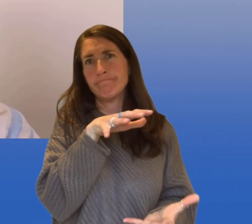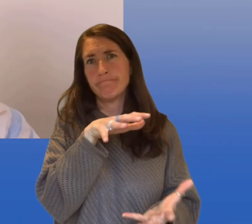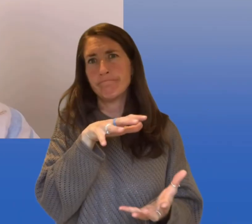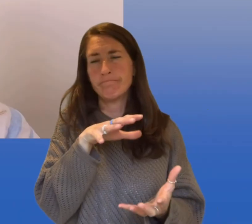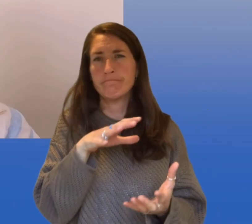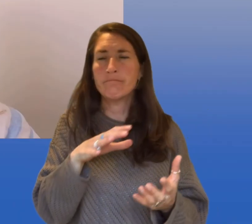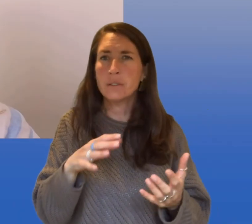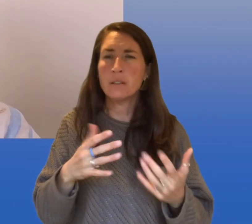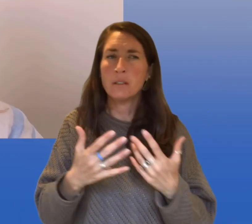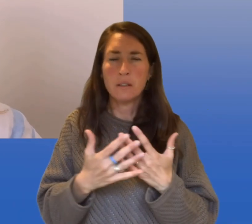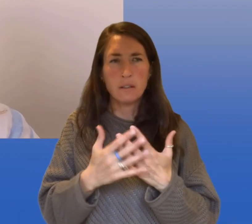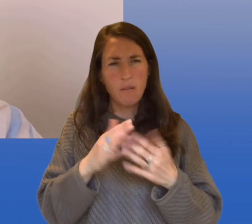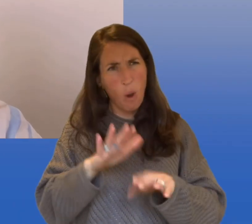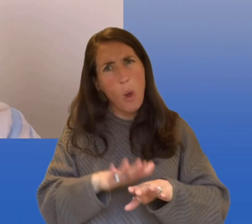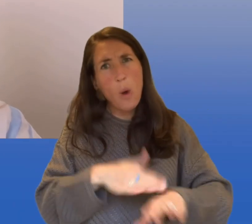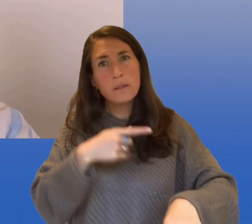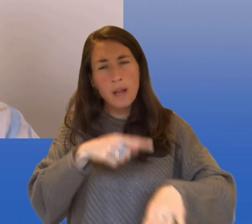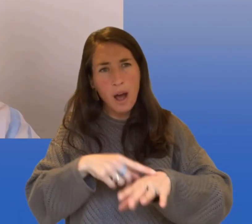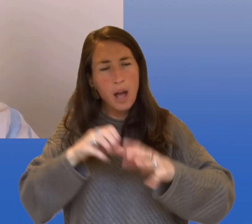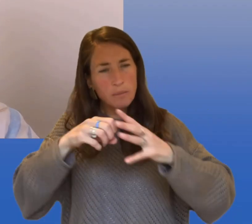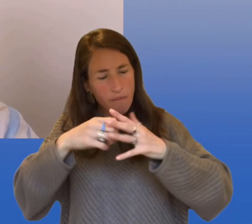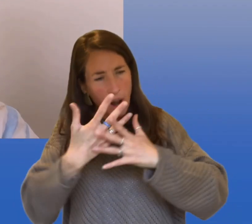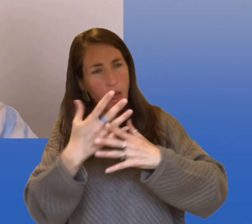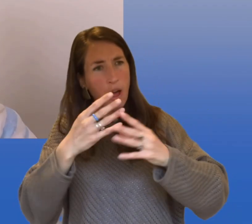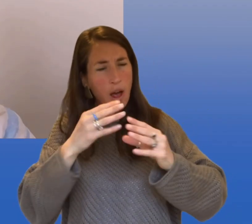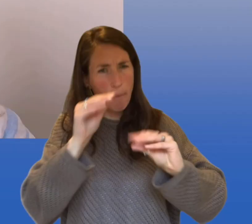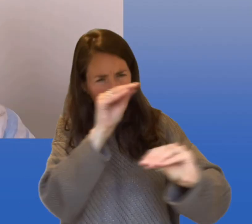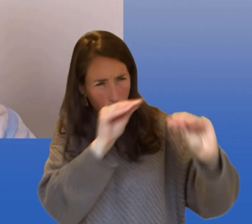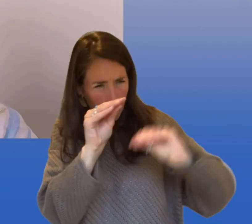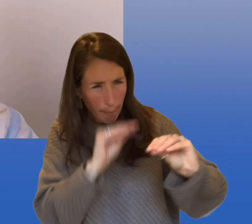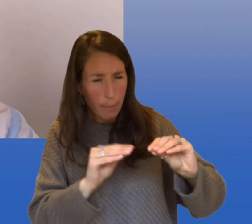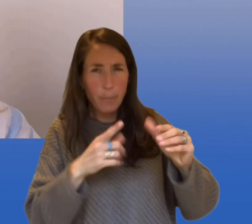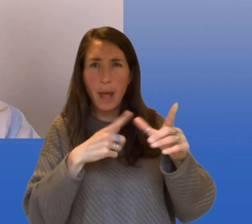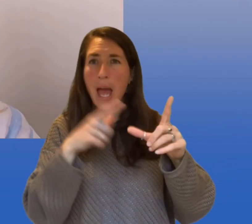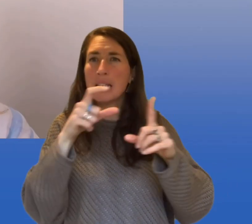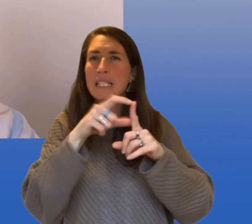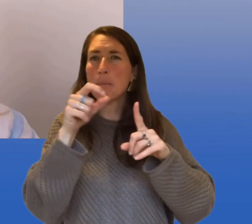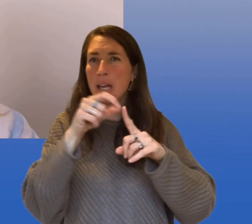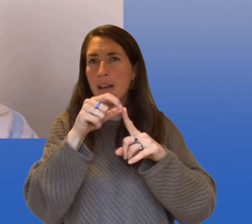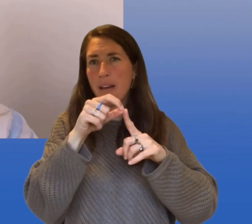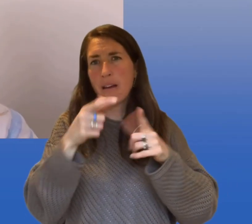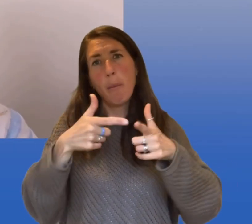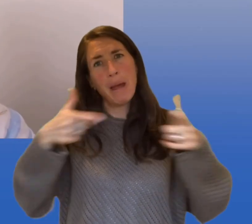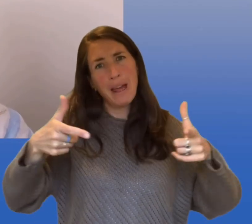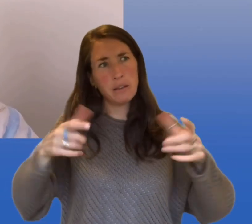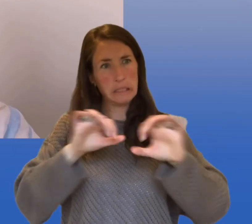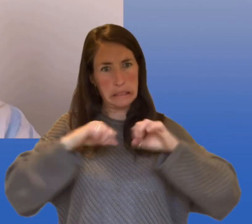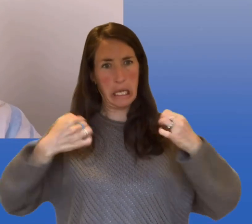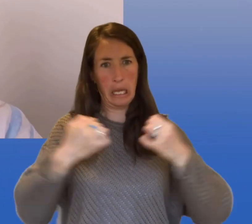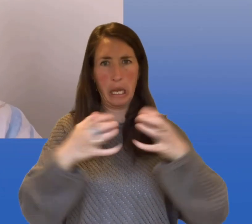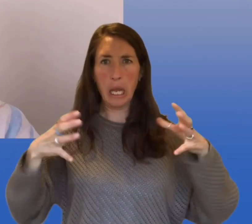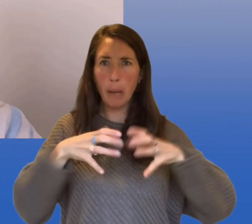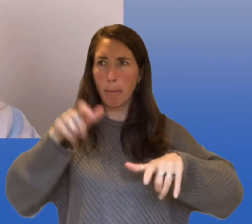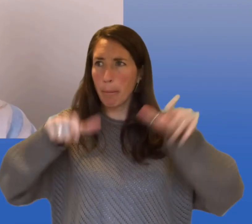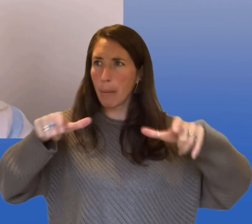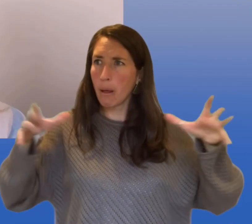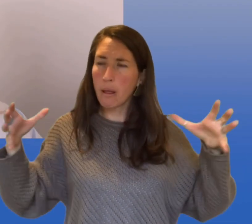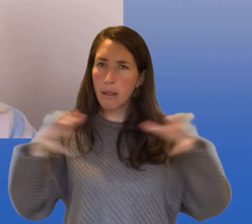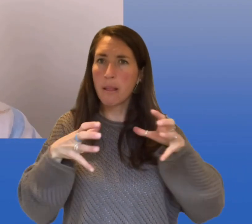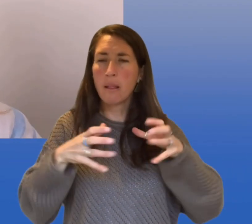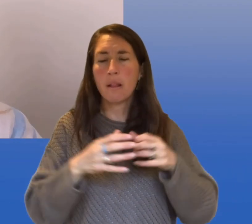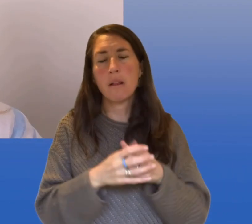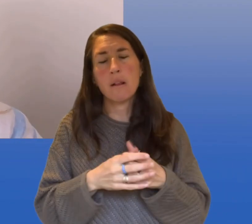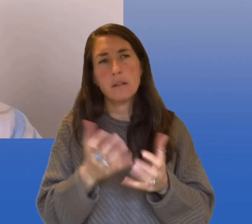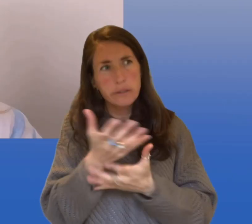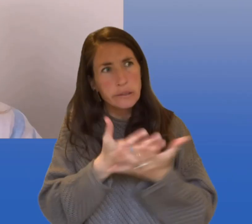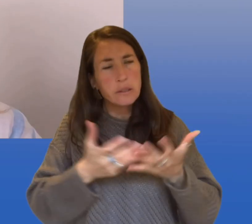work. It takes a long time to develop the ADP and we have lots of people working on it. We took it through